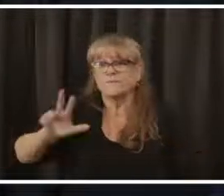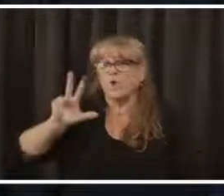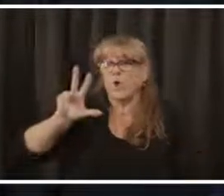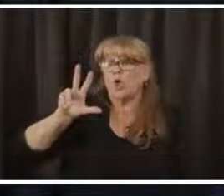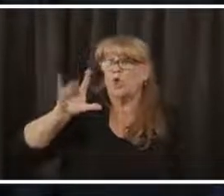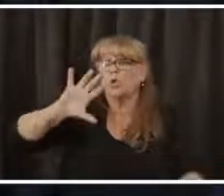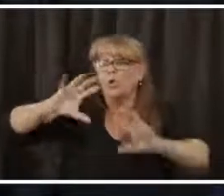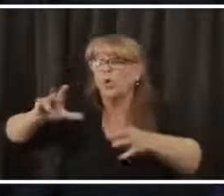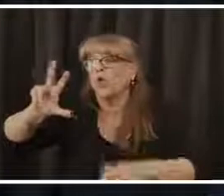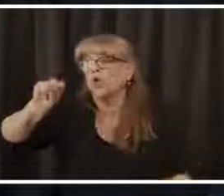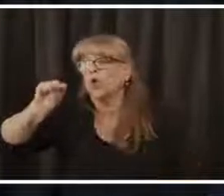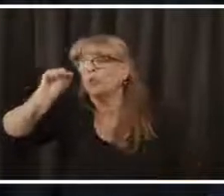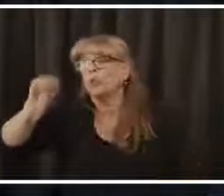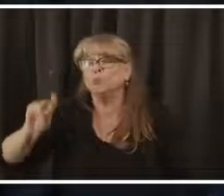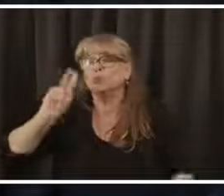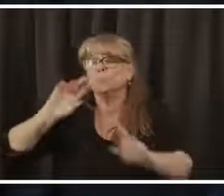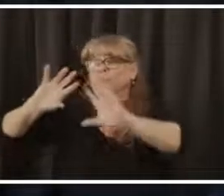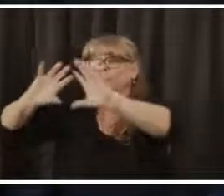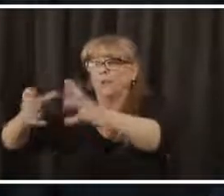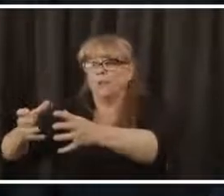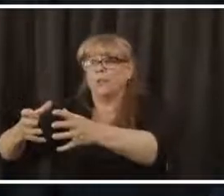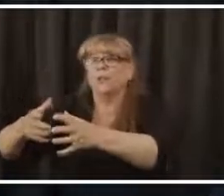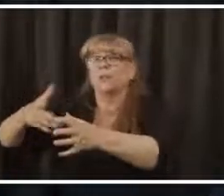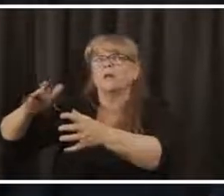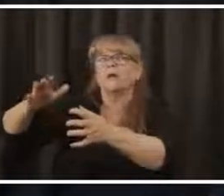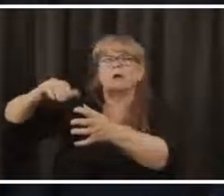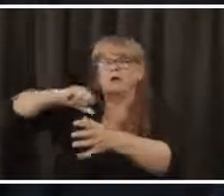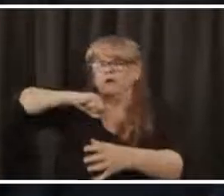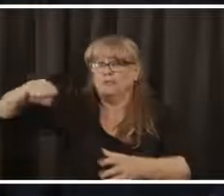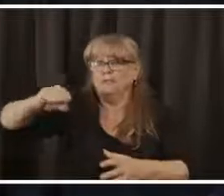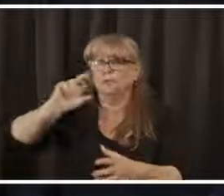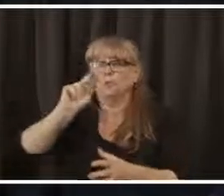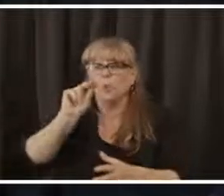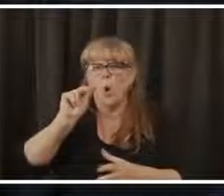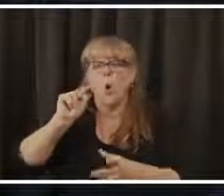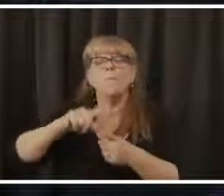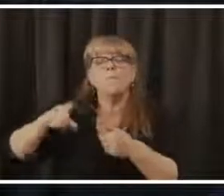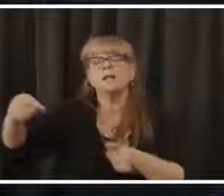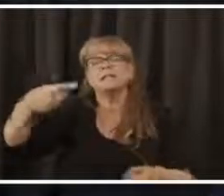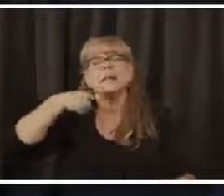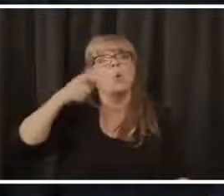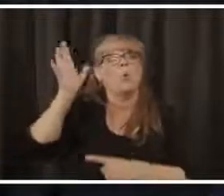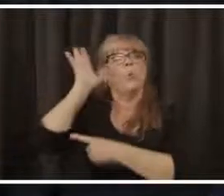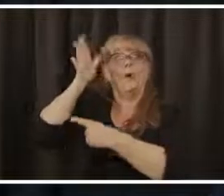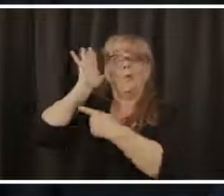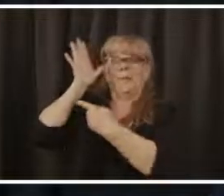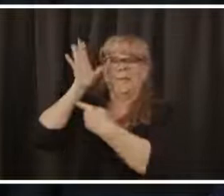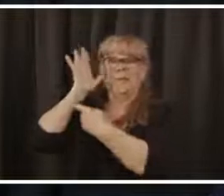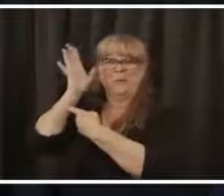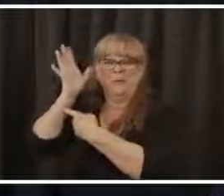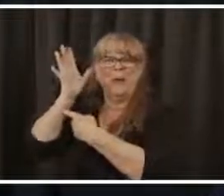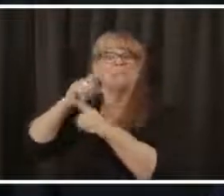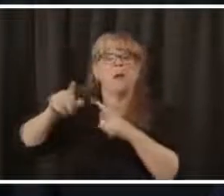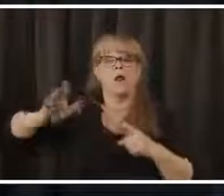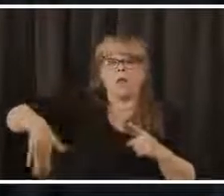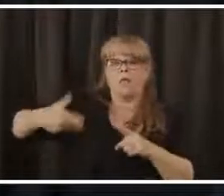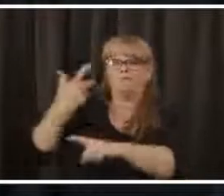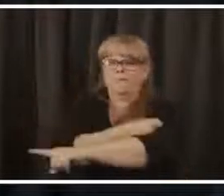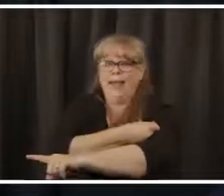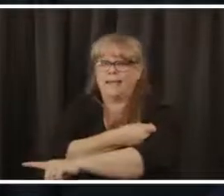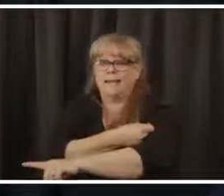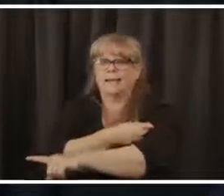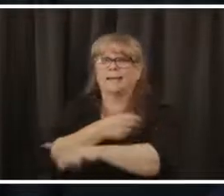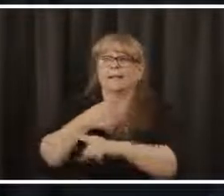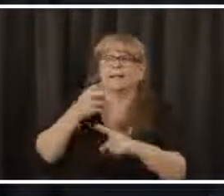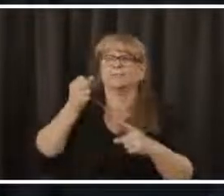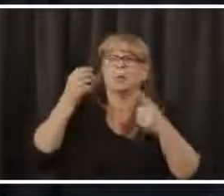that isn't resistant. They do say they're going to get it, and yet they haven't gotten it. And so you ask yourself why. And generally